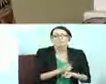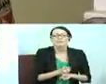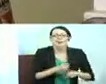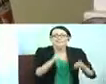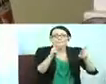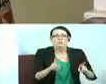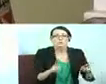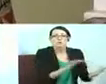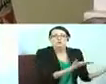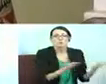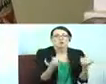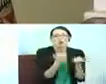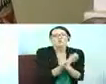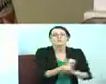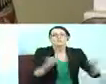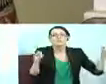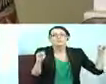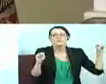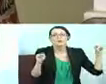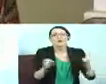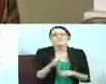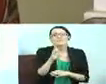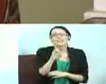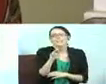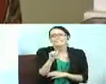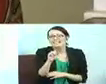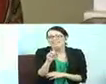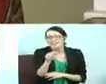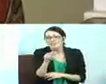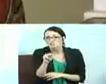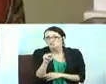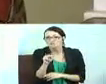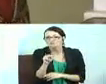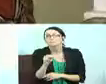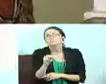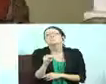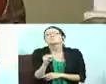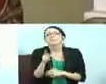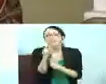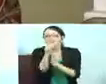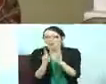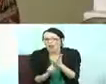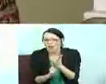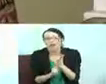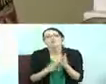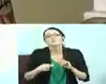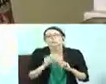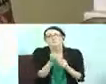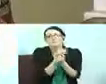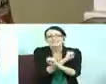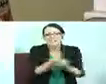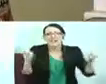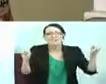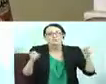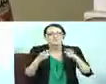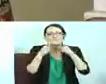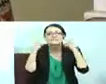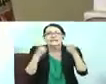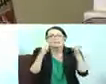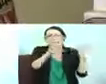the Emancipation Proclamation from slavery and sin, bringing us into the eternal